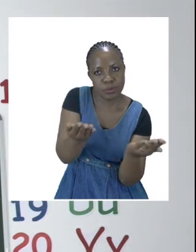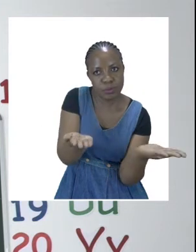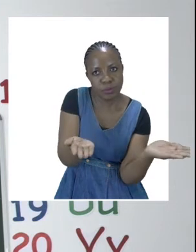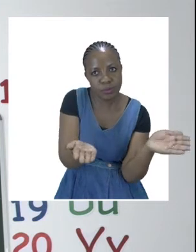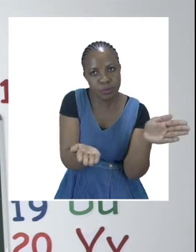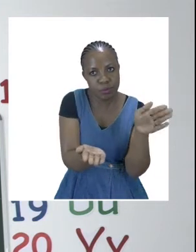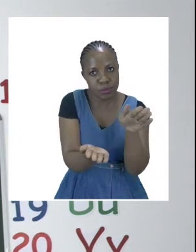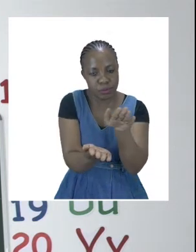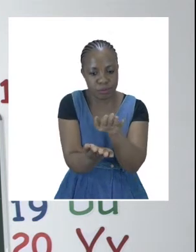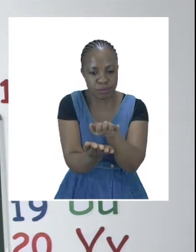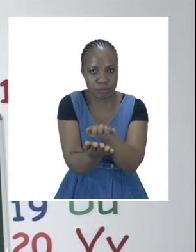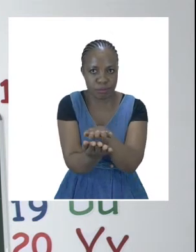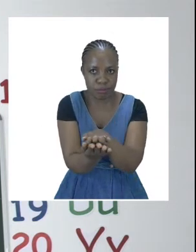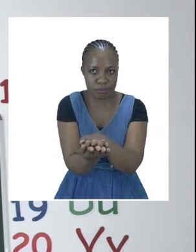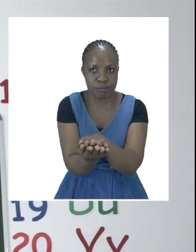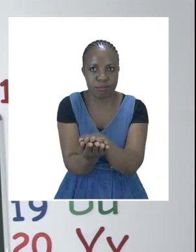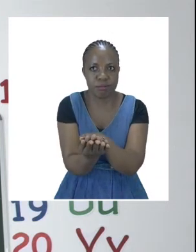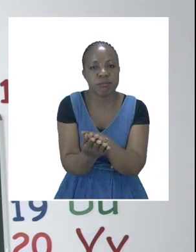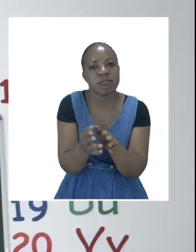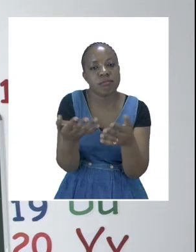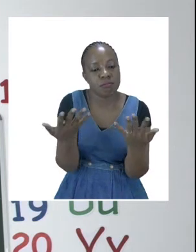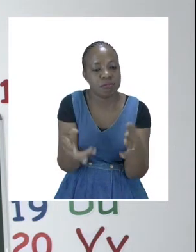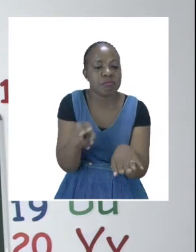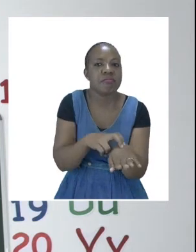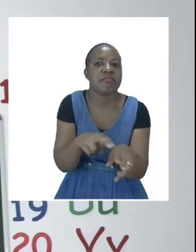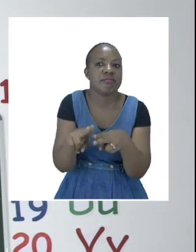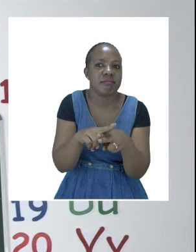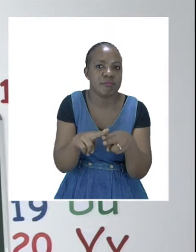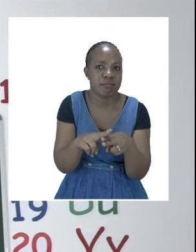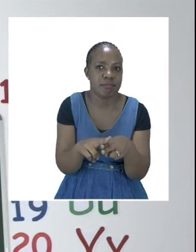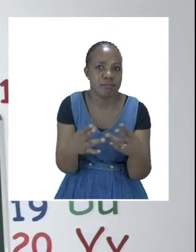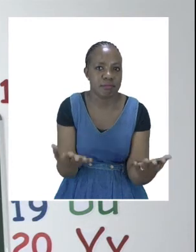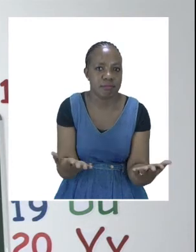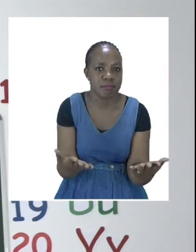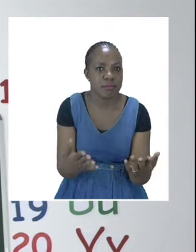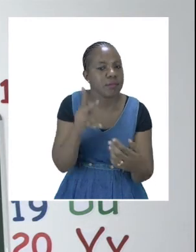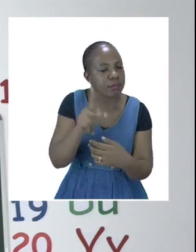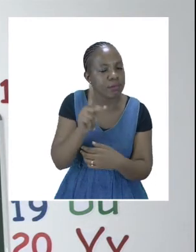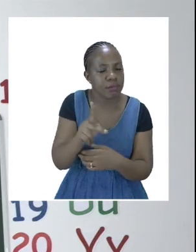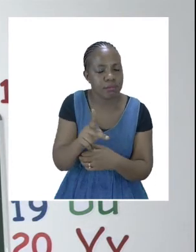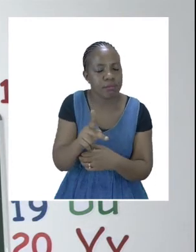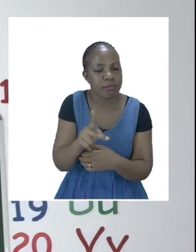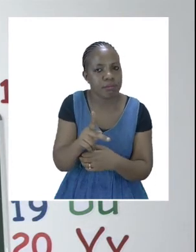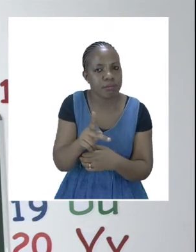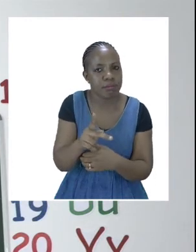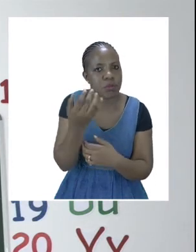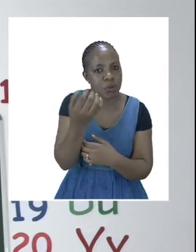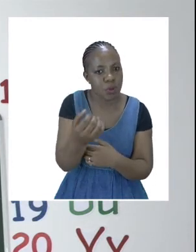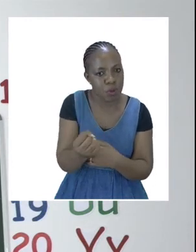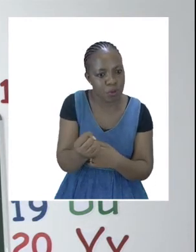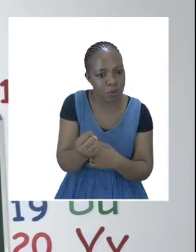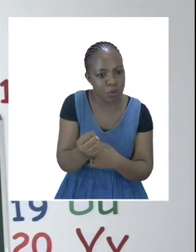it for ready to use. But there is more. We are also available on